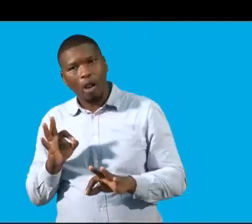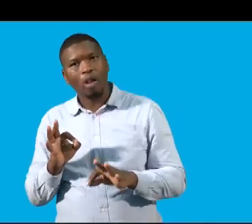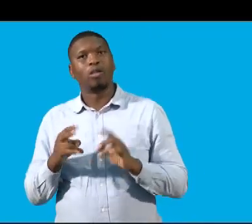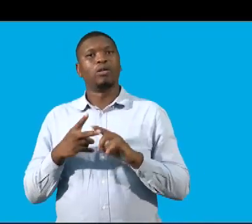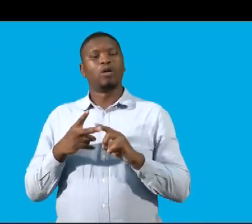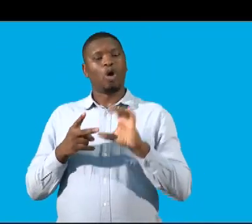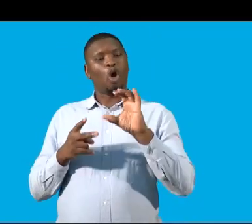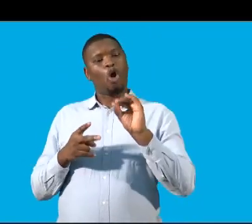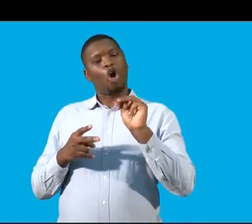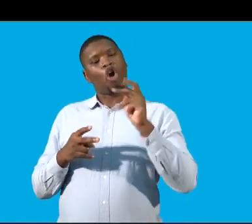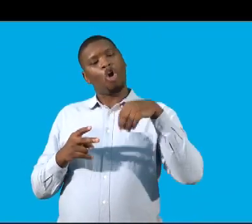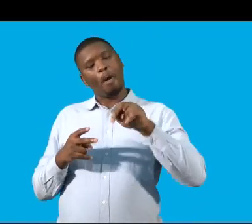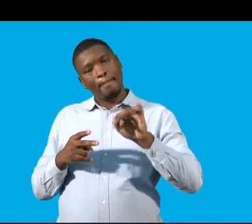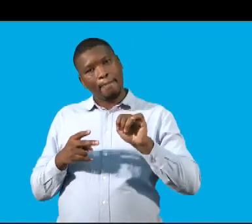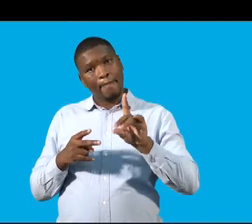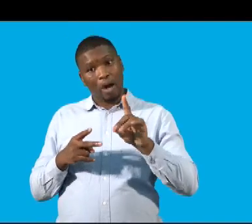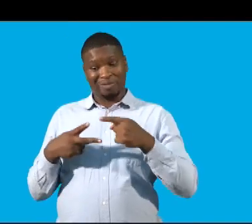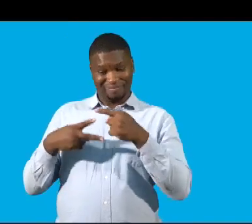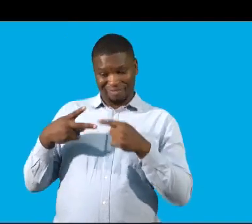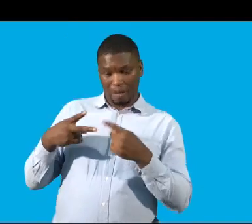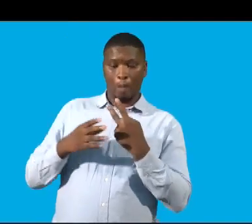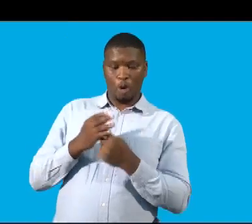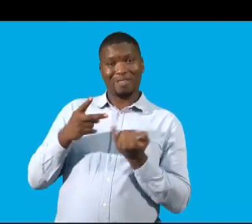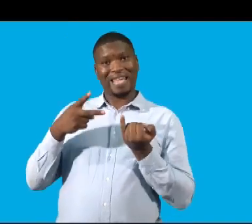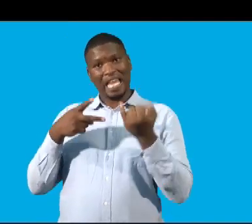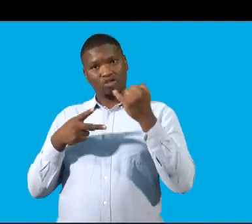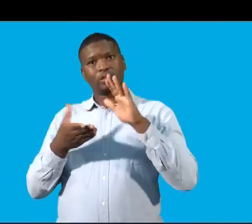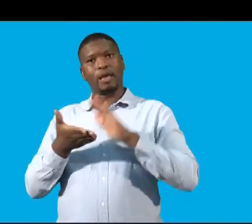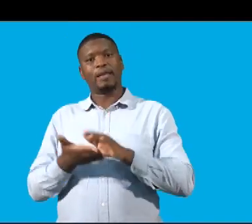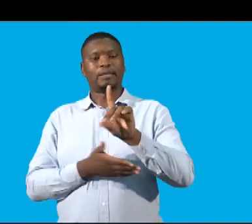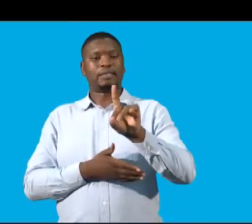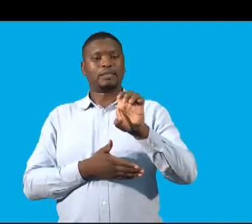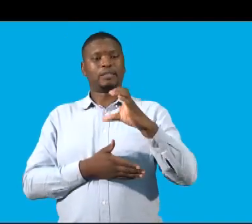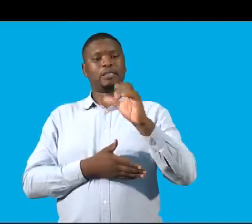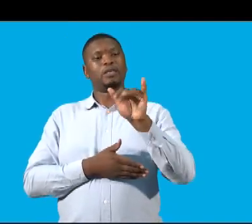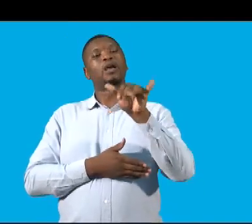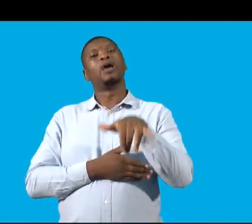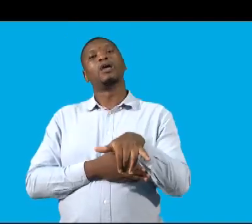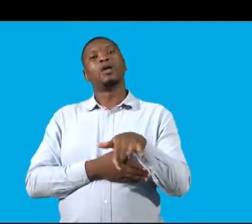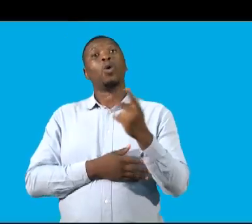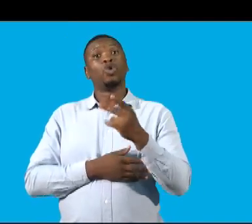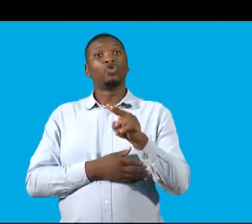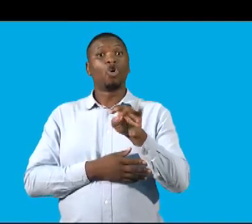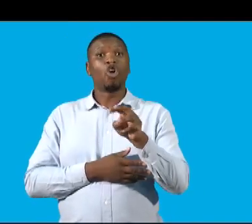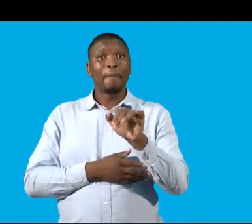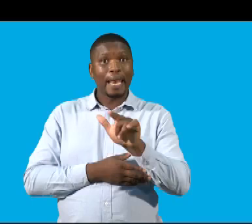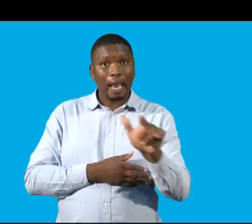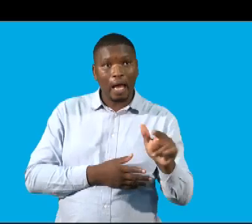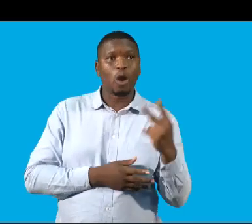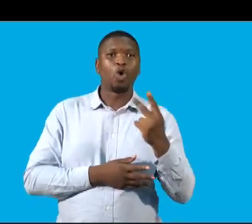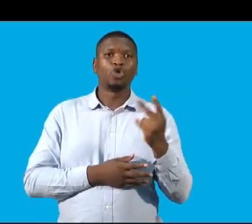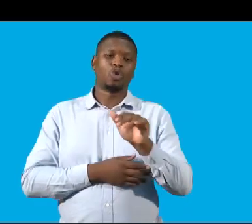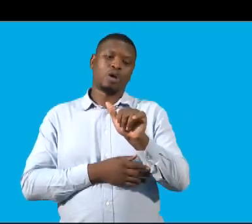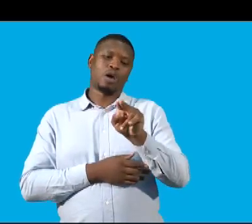and compound interest, the simple and compound decay, as well as the nominal and effective interest rate and